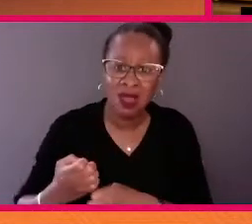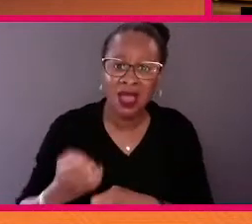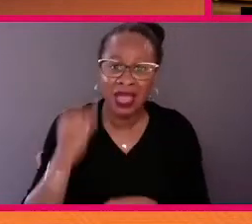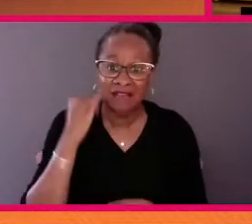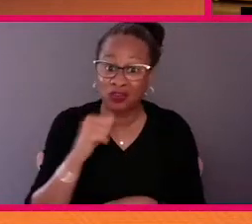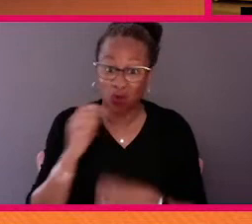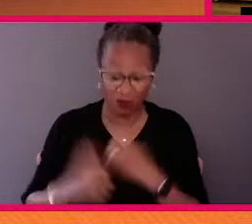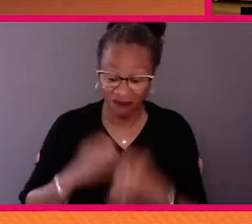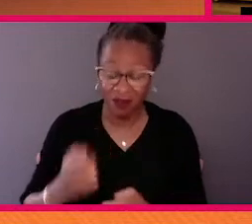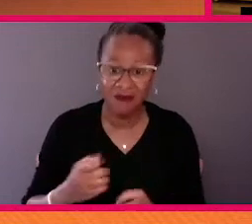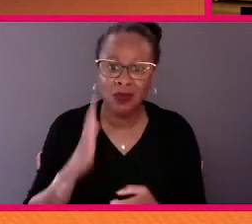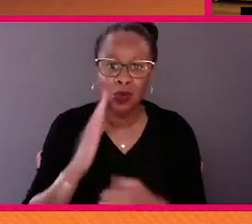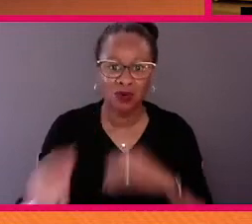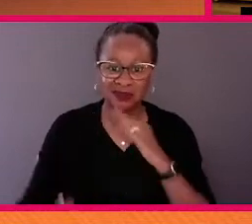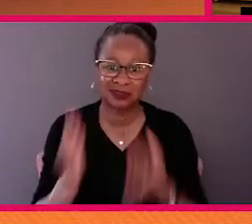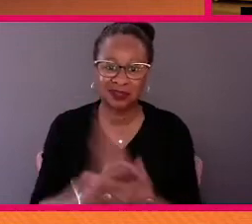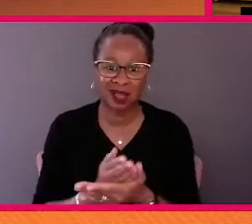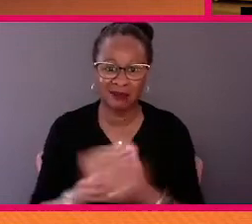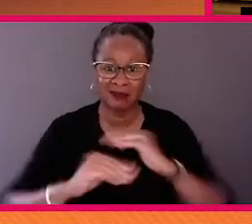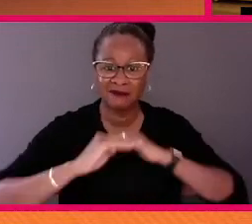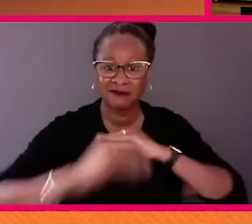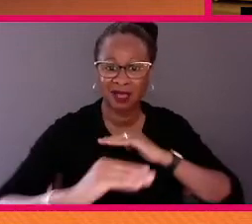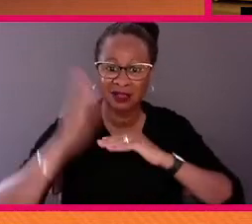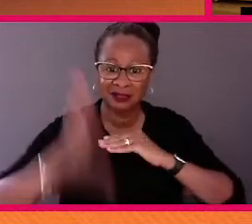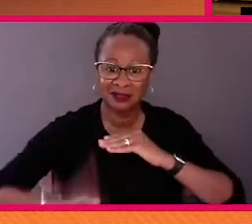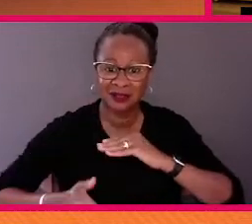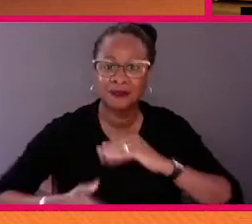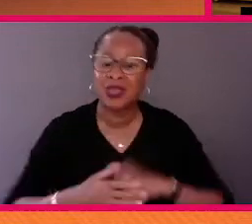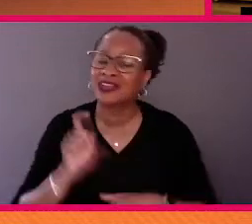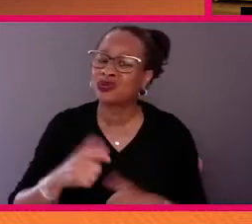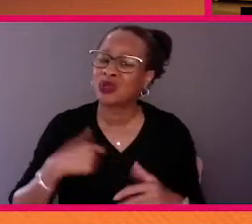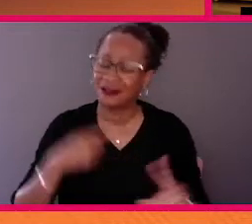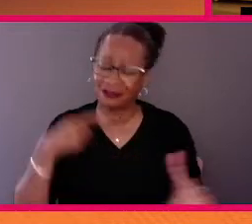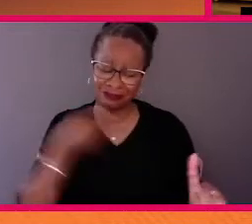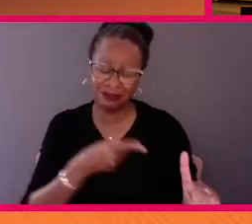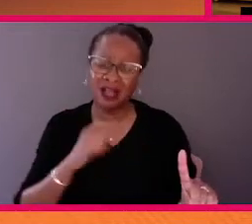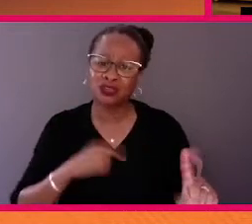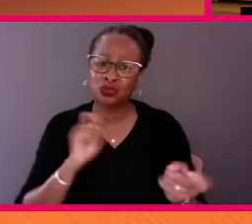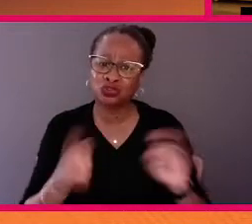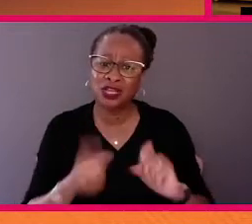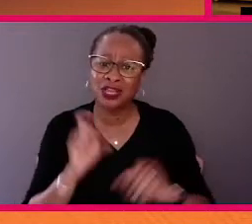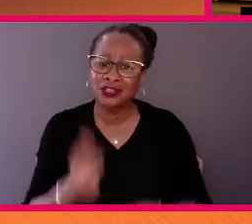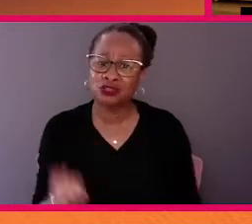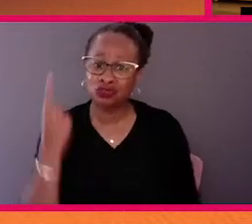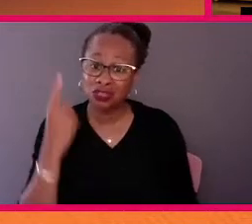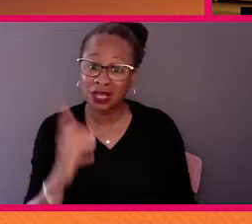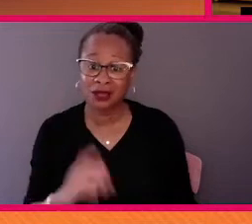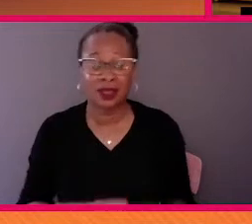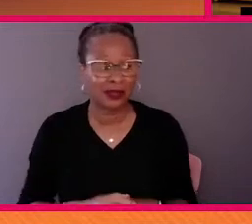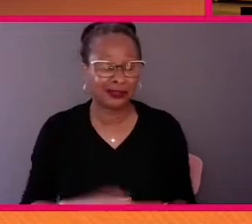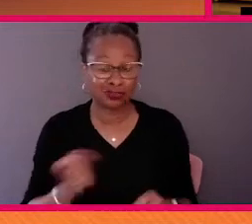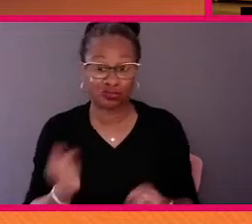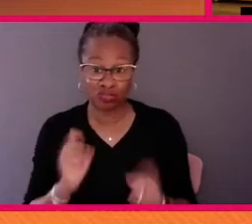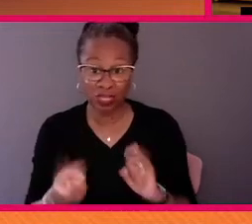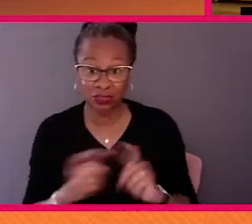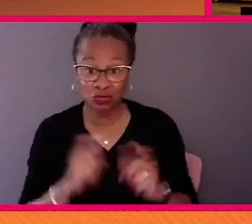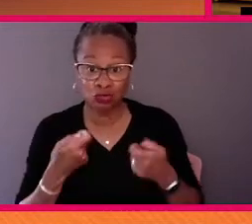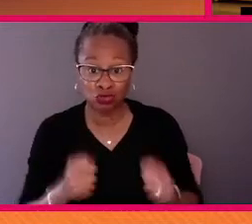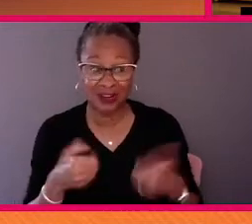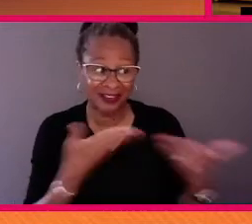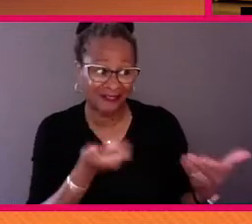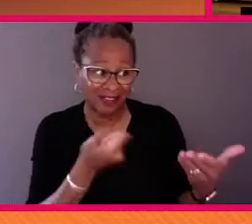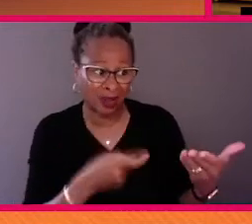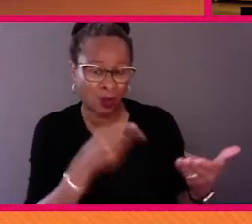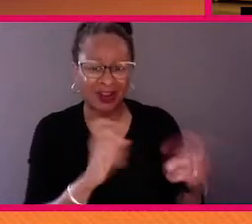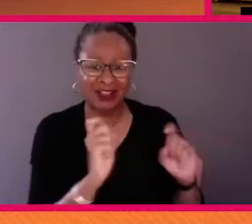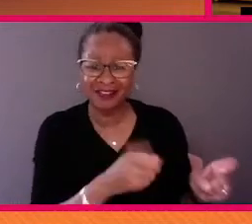have intention to change, and you have to understand that you're not changing to try to give anybody a gift, but you're changing so that